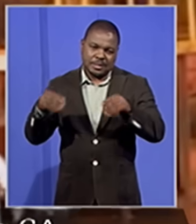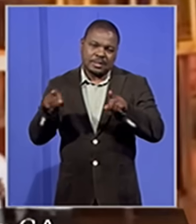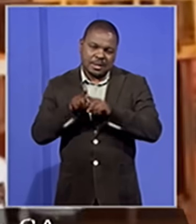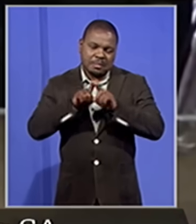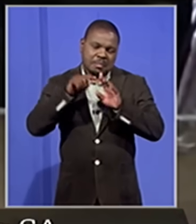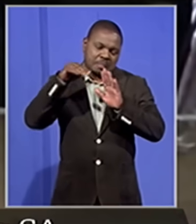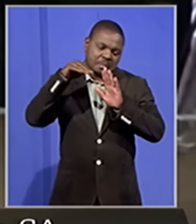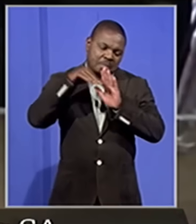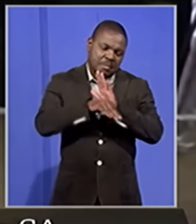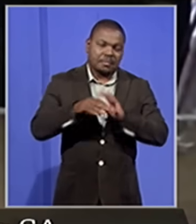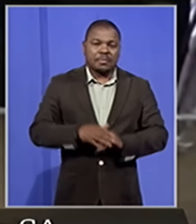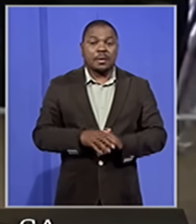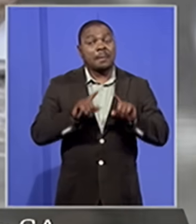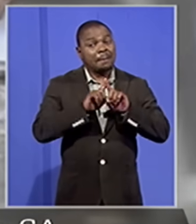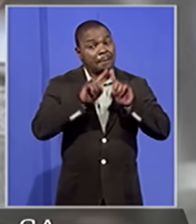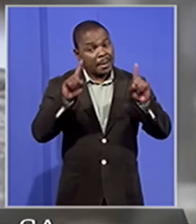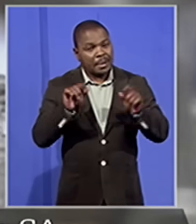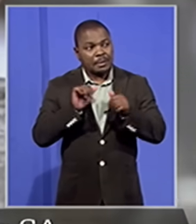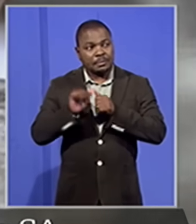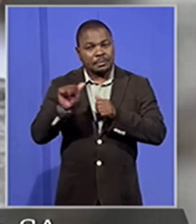Le ha o le jwalo ho a tshepisa